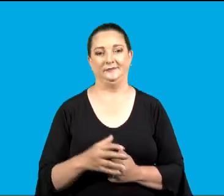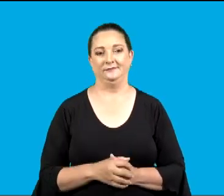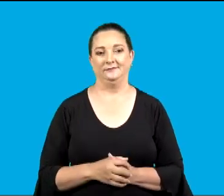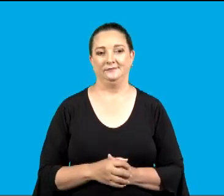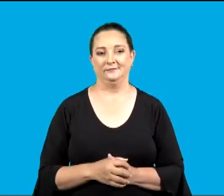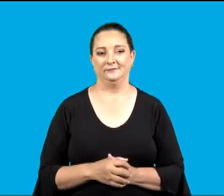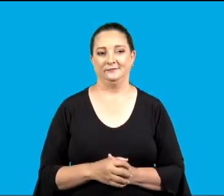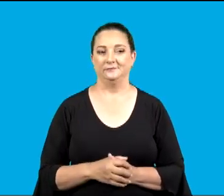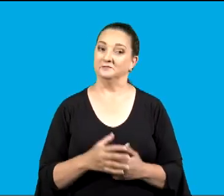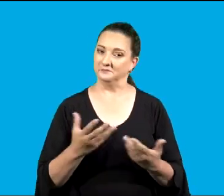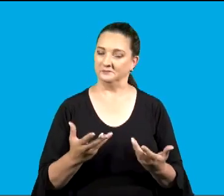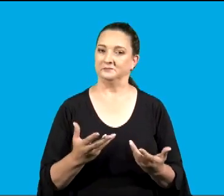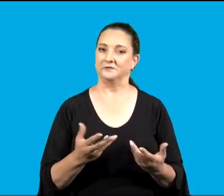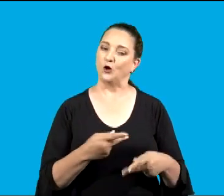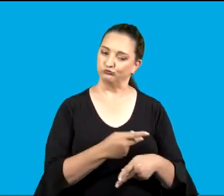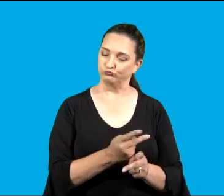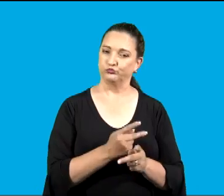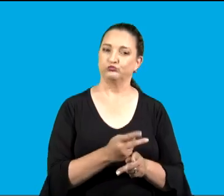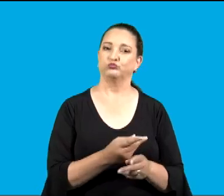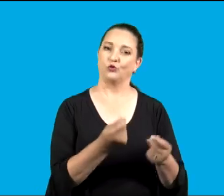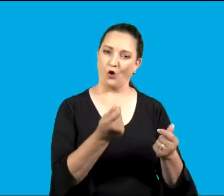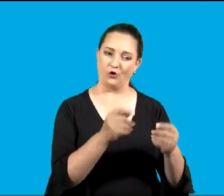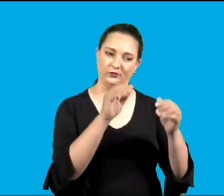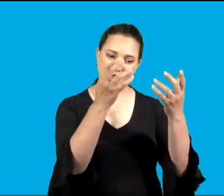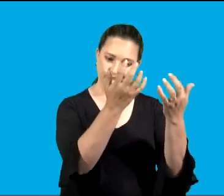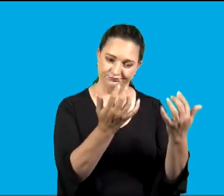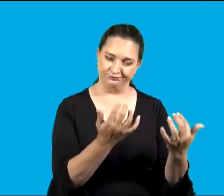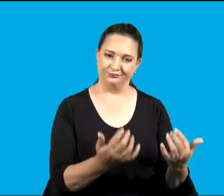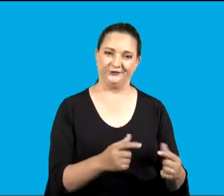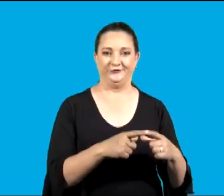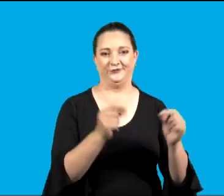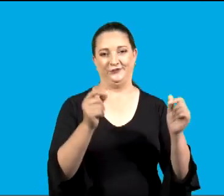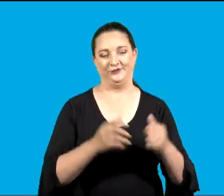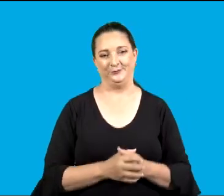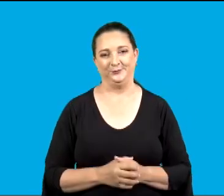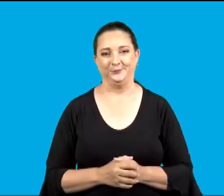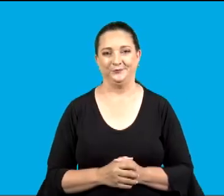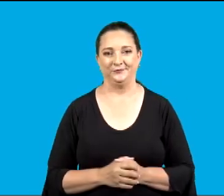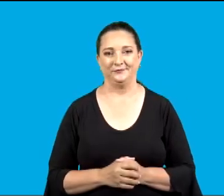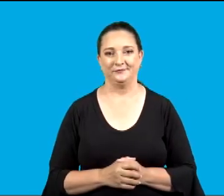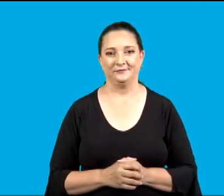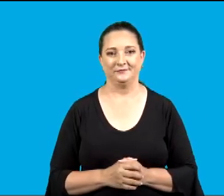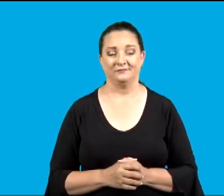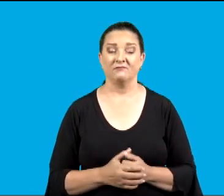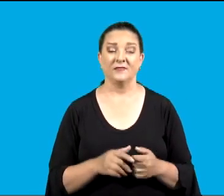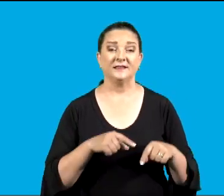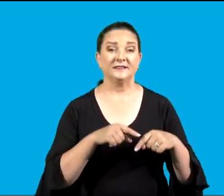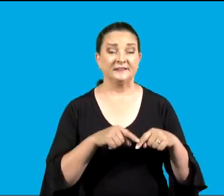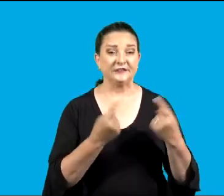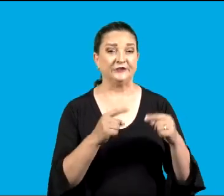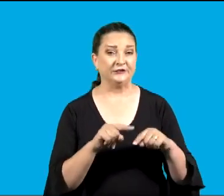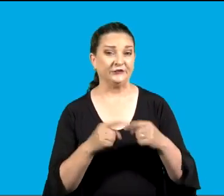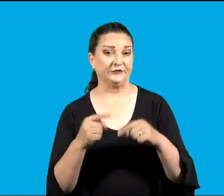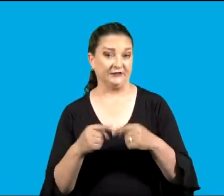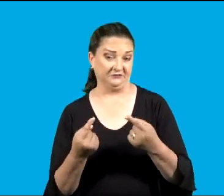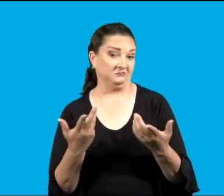201,040. There is my production cost statement completed. There are several ways